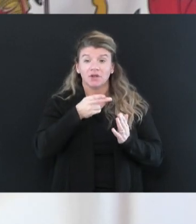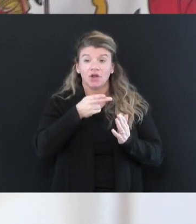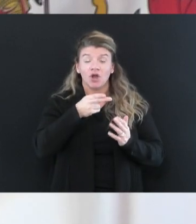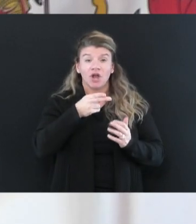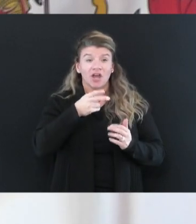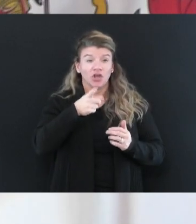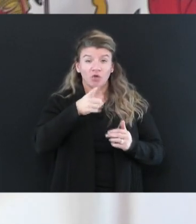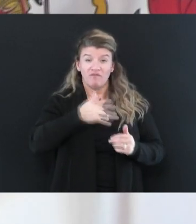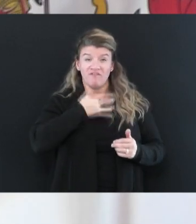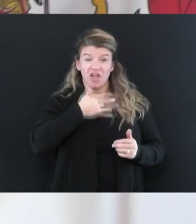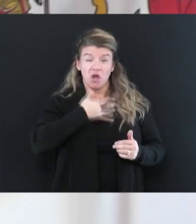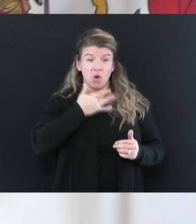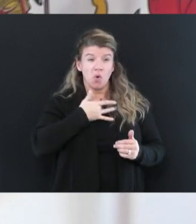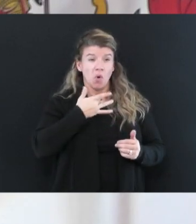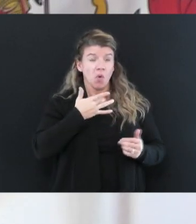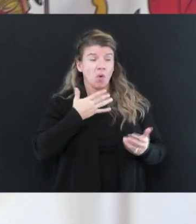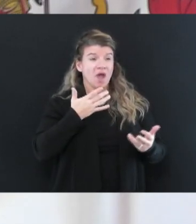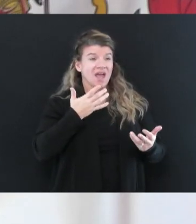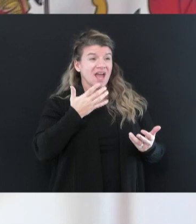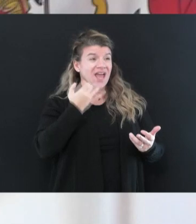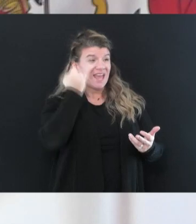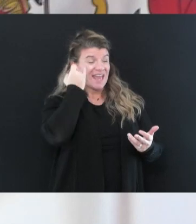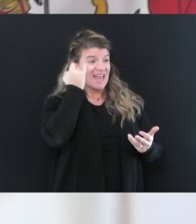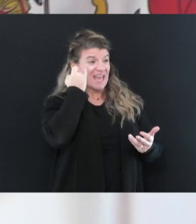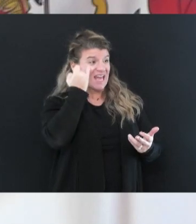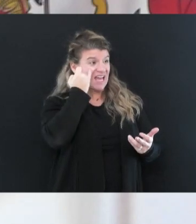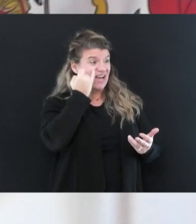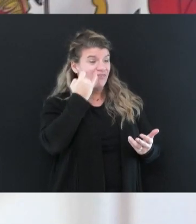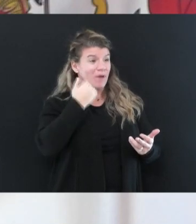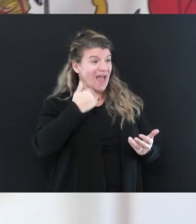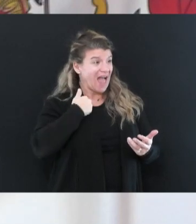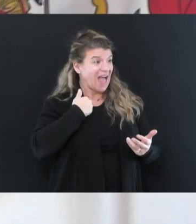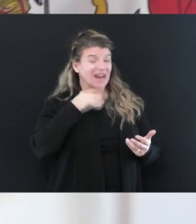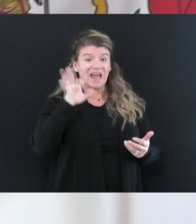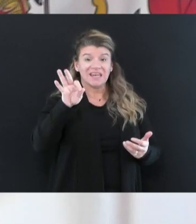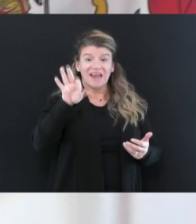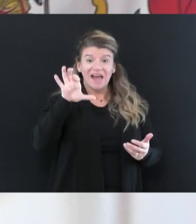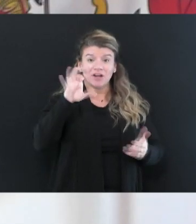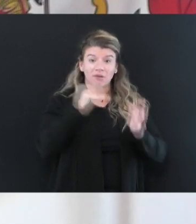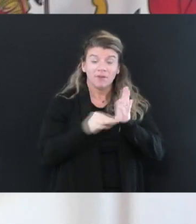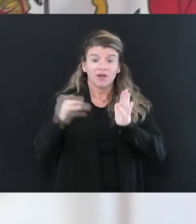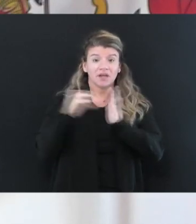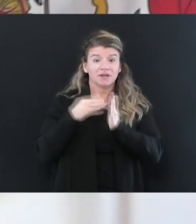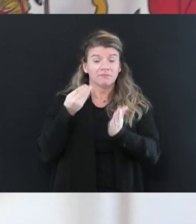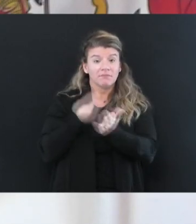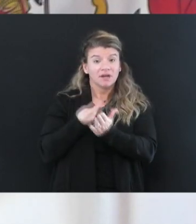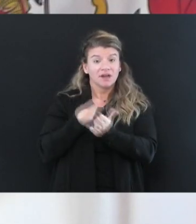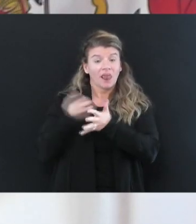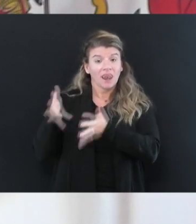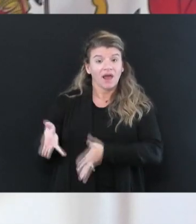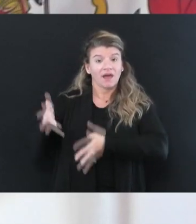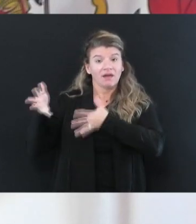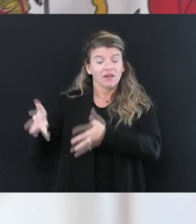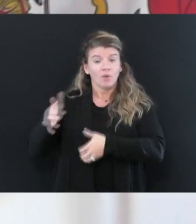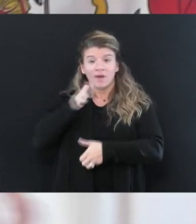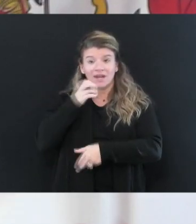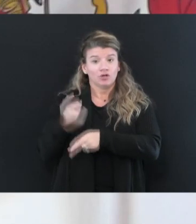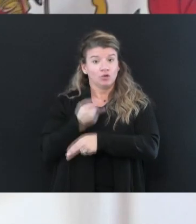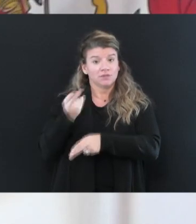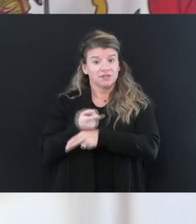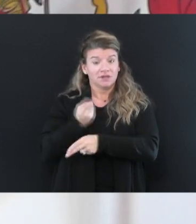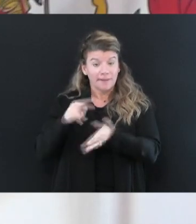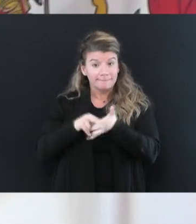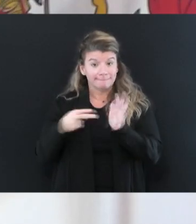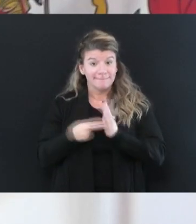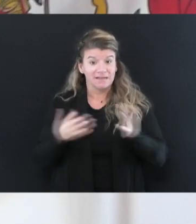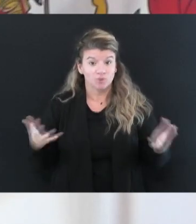we do if we had $900 million that was sitting there and we didn't use it? We have to send it